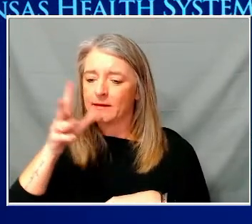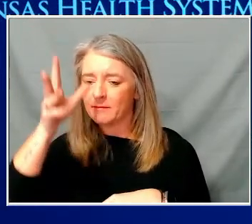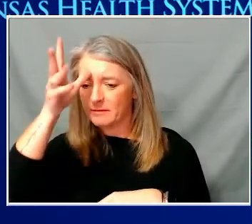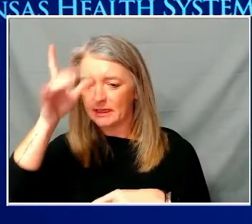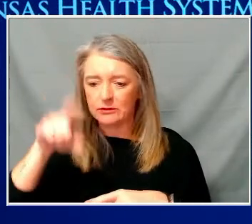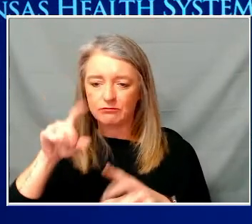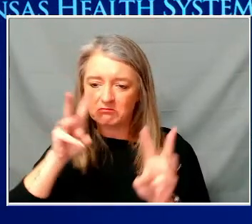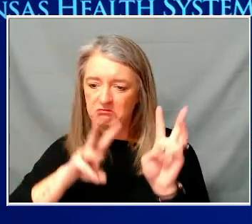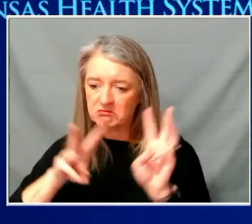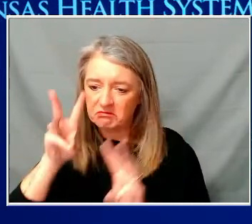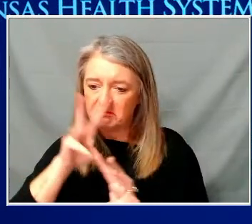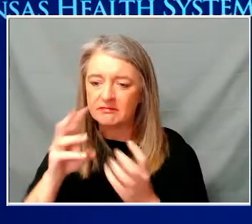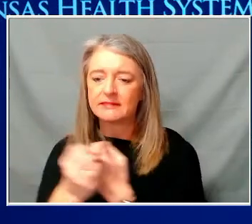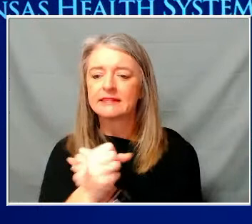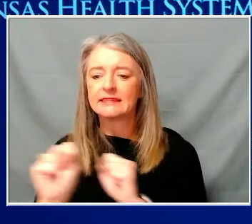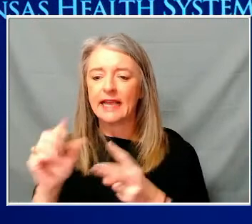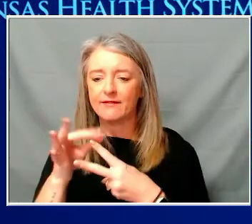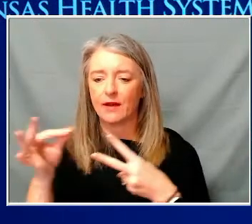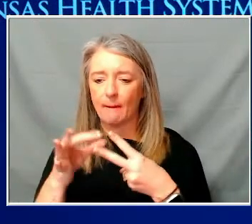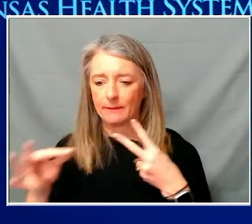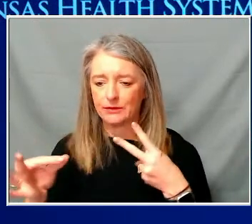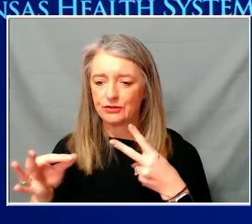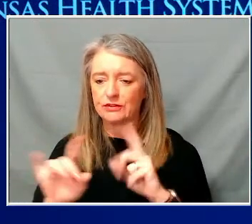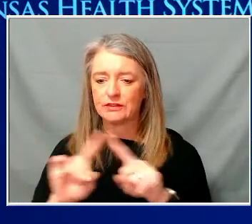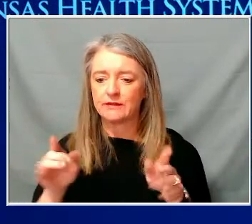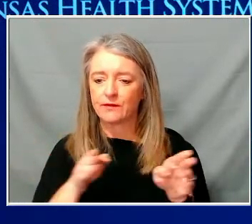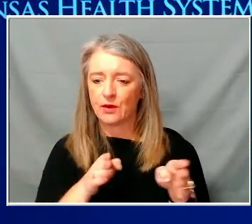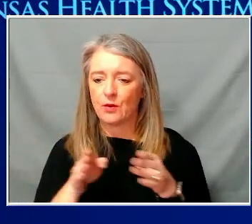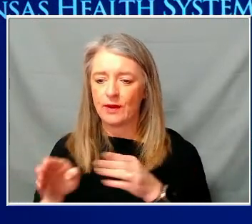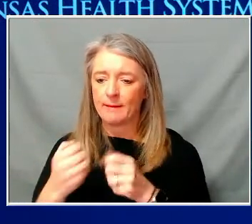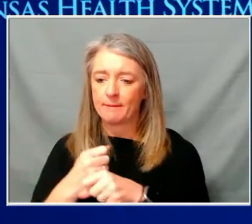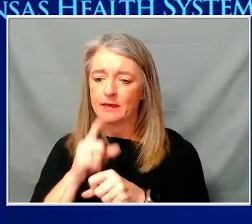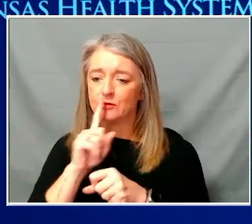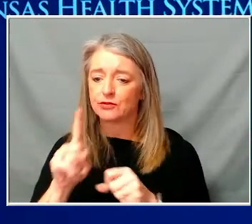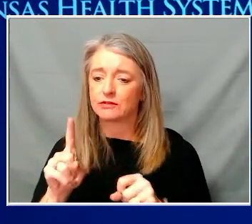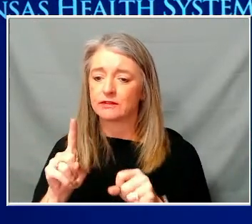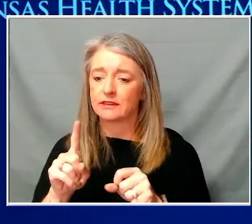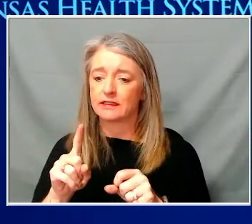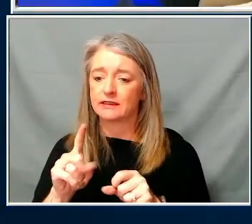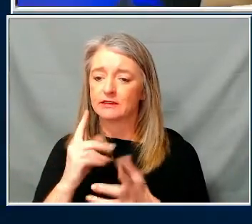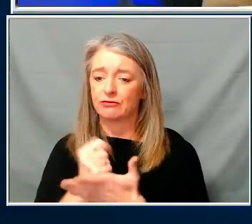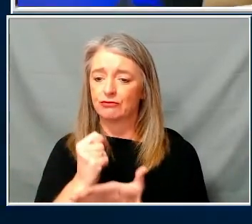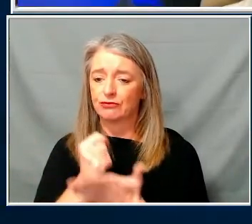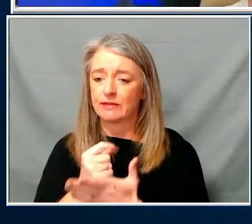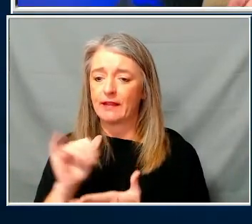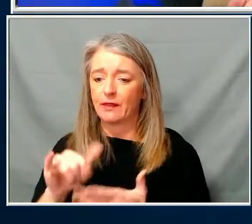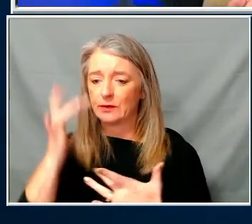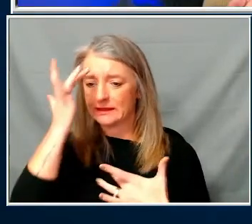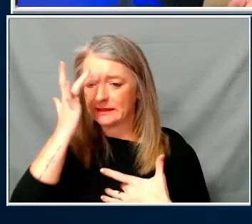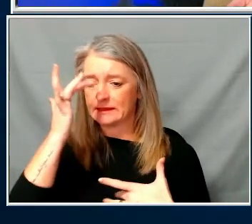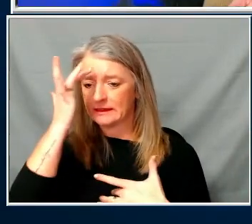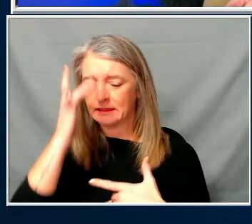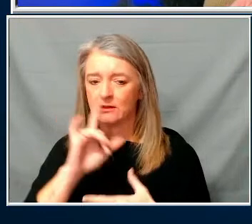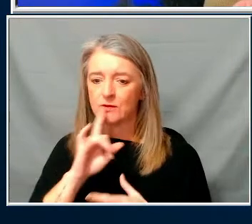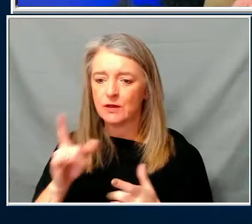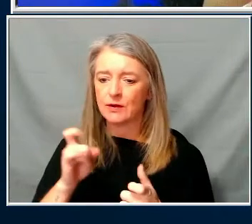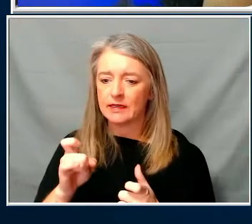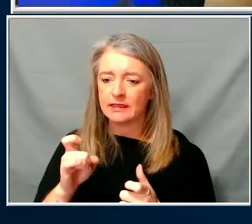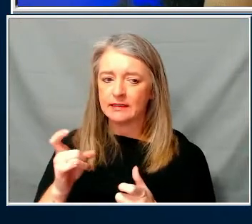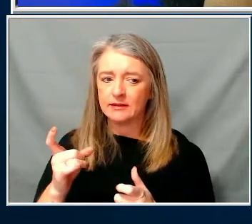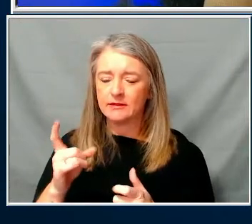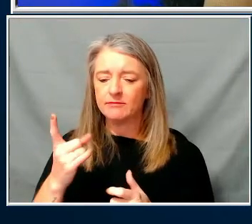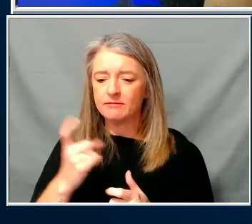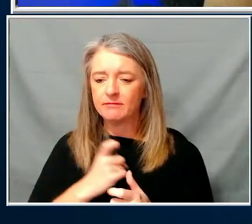There are safe alternatives, and there's different ways to make sure we can treat these bacterial illnesses. Real quick though, someone was asking me this the other day, if